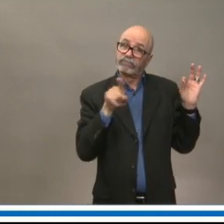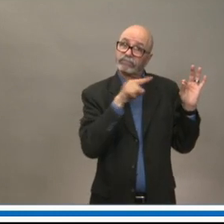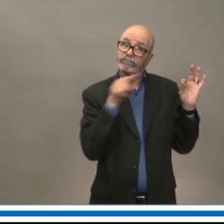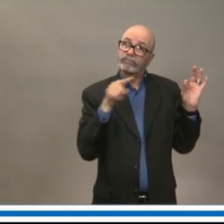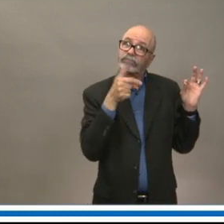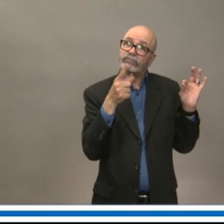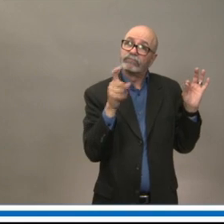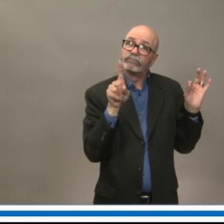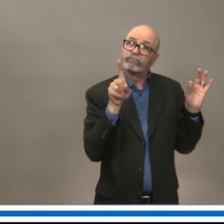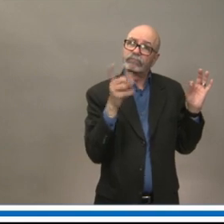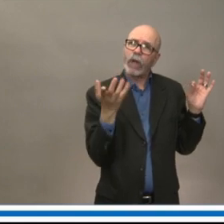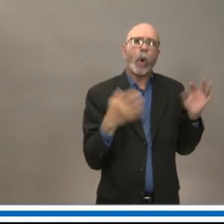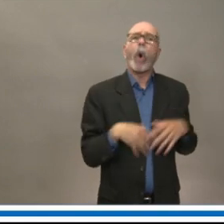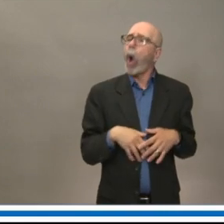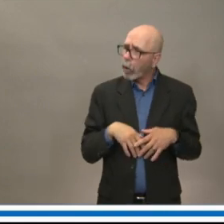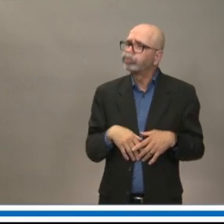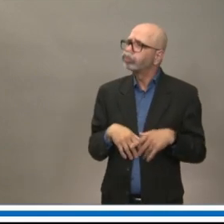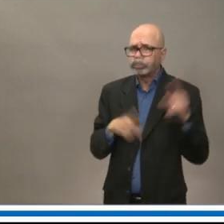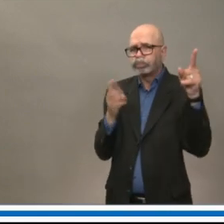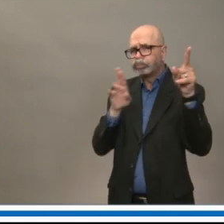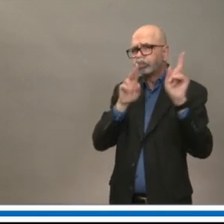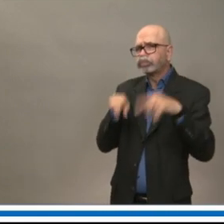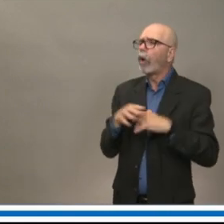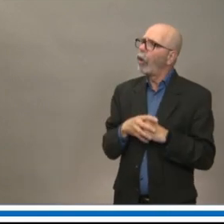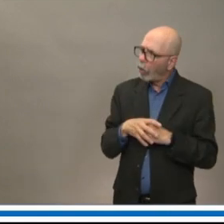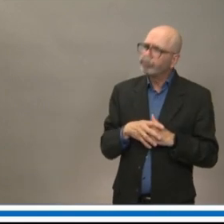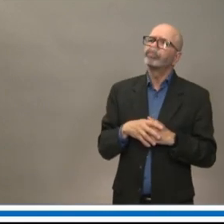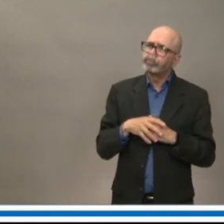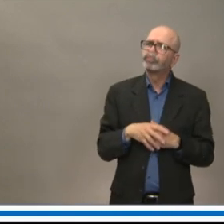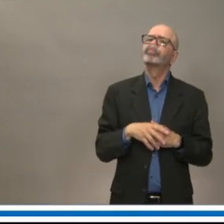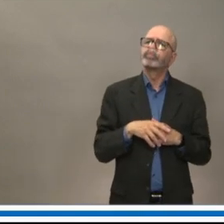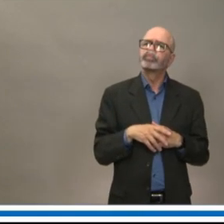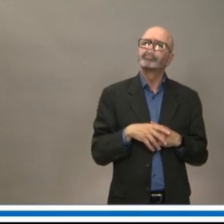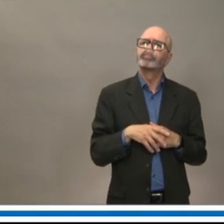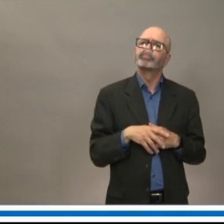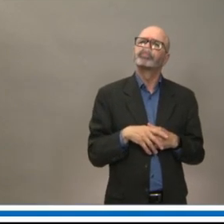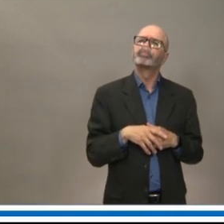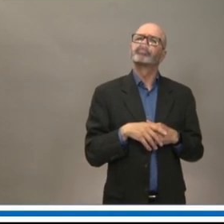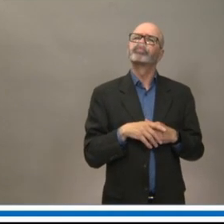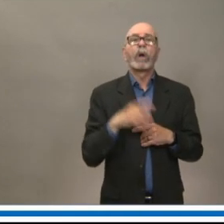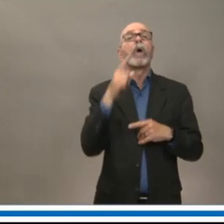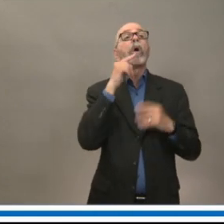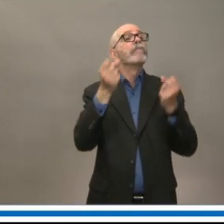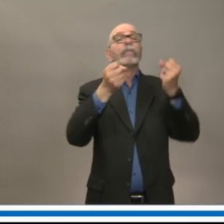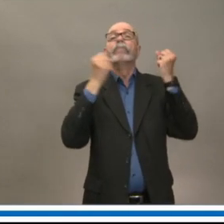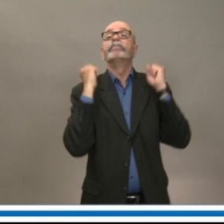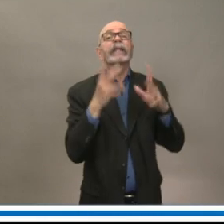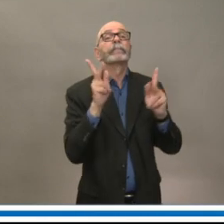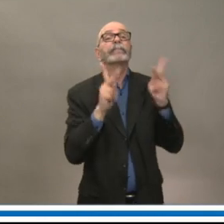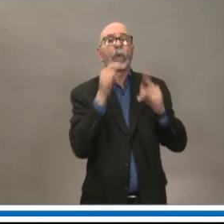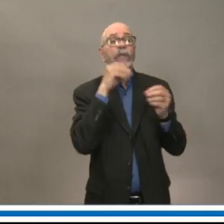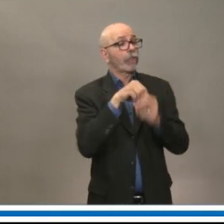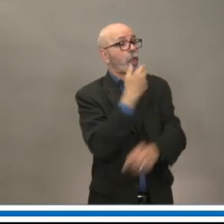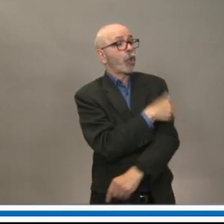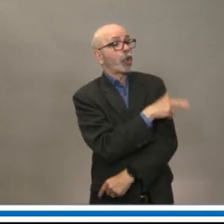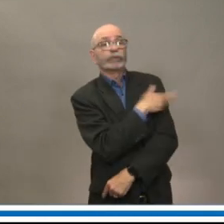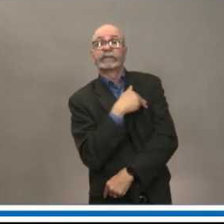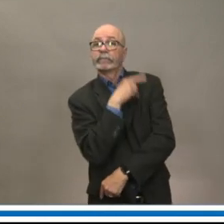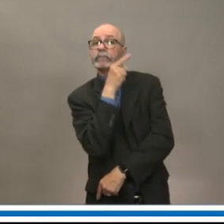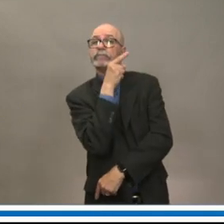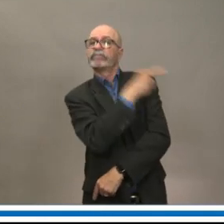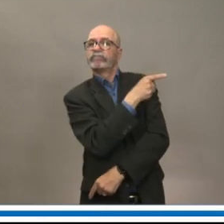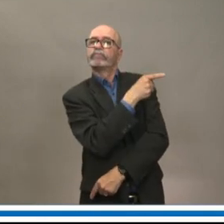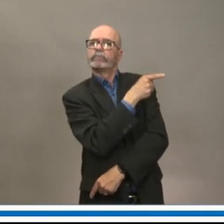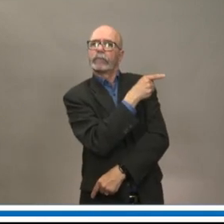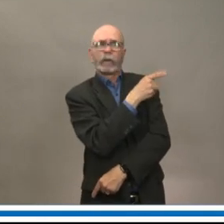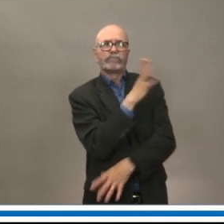continual climbs in our hospitalization numbers, and many of those are people that are been in hospital for a length of time